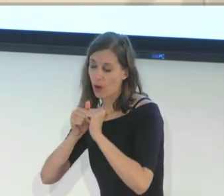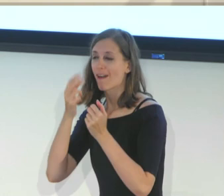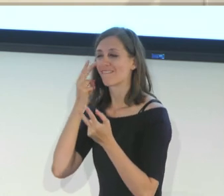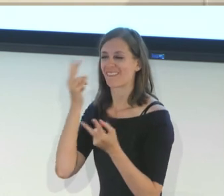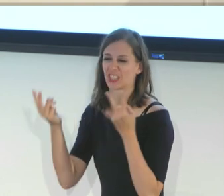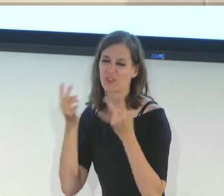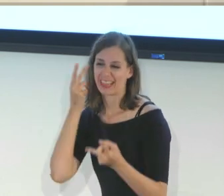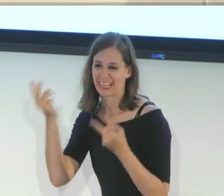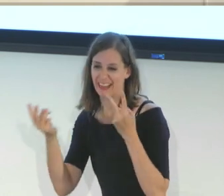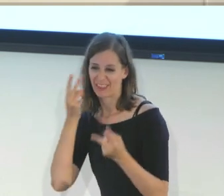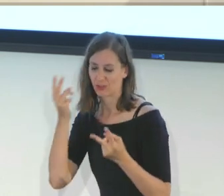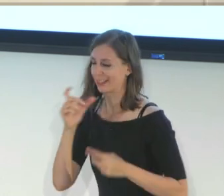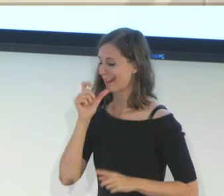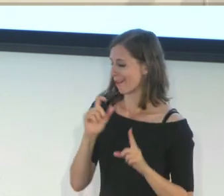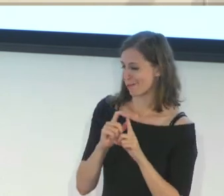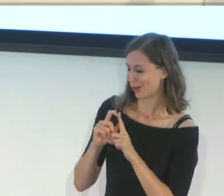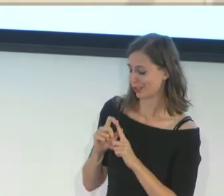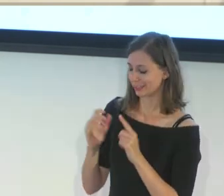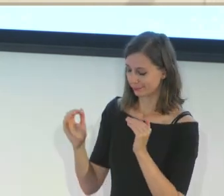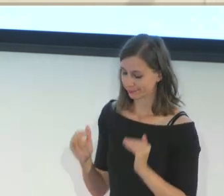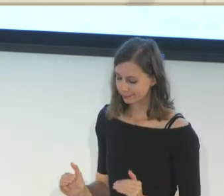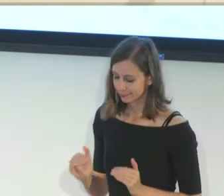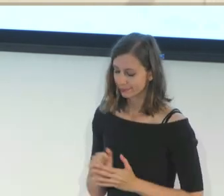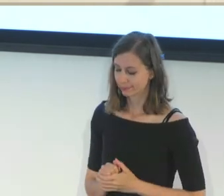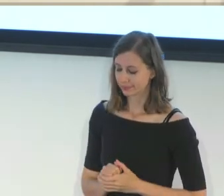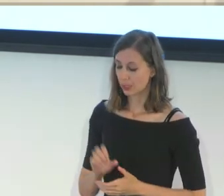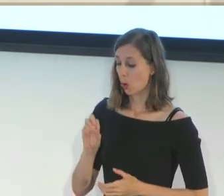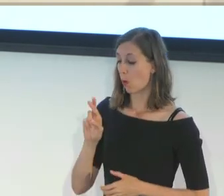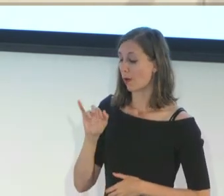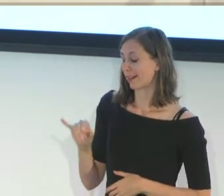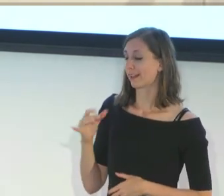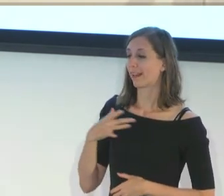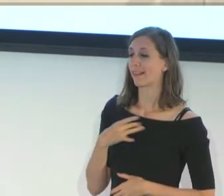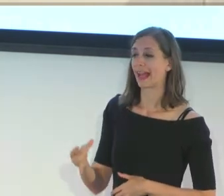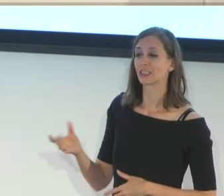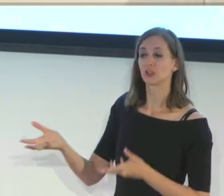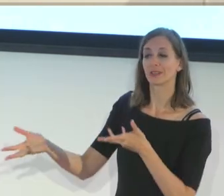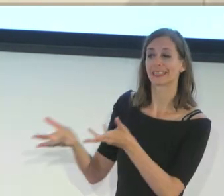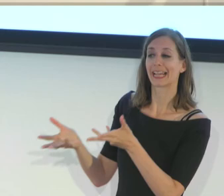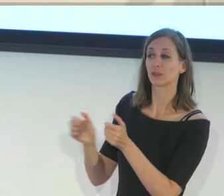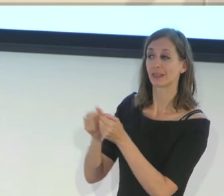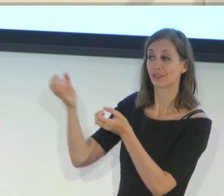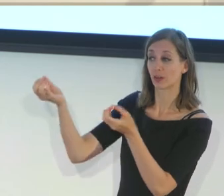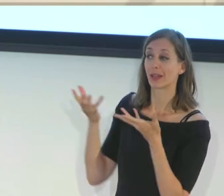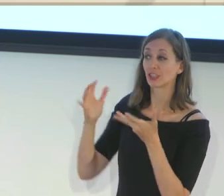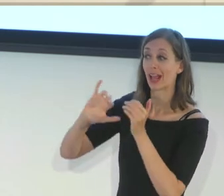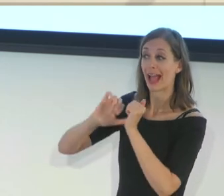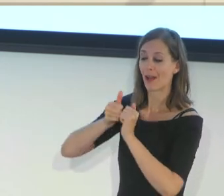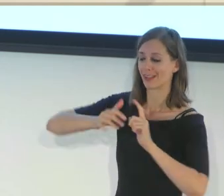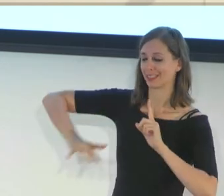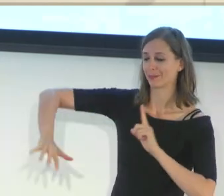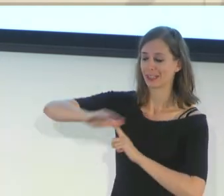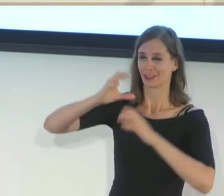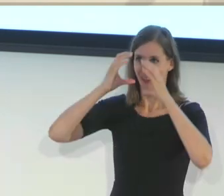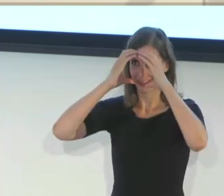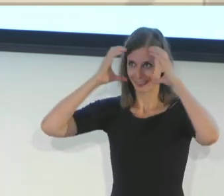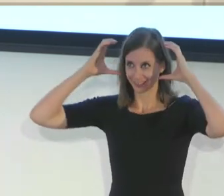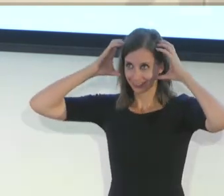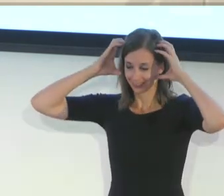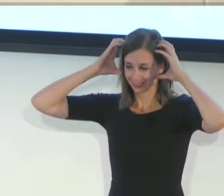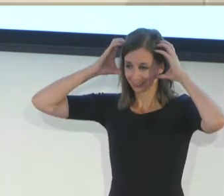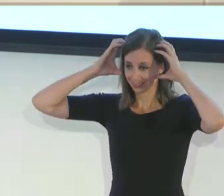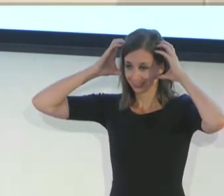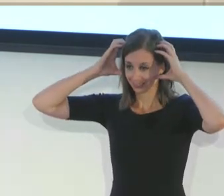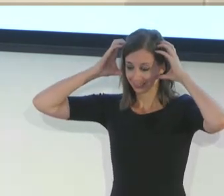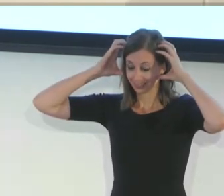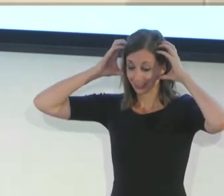visuals that are not words. And Ori likes to engage with information through a spatial headset interaction. And both of these